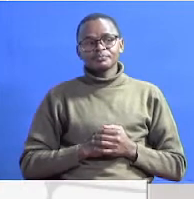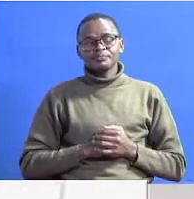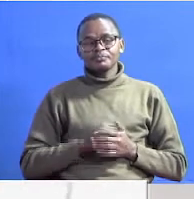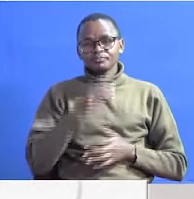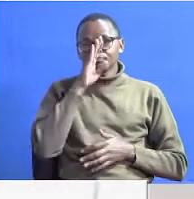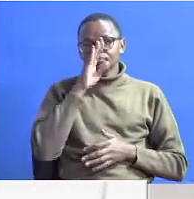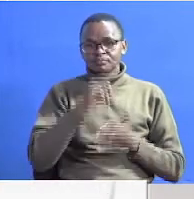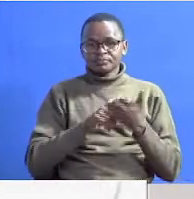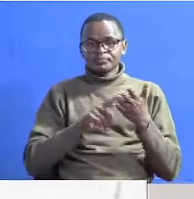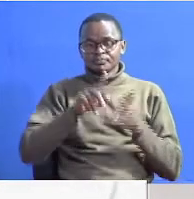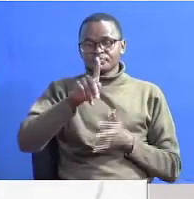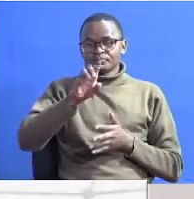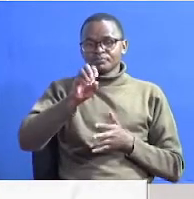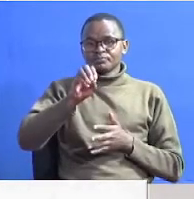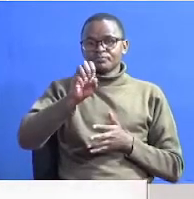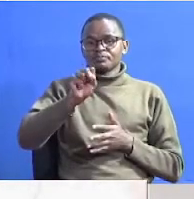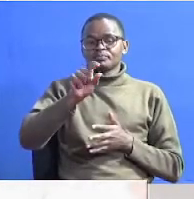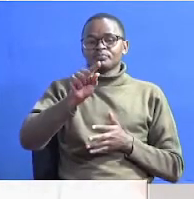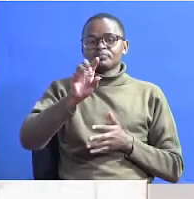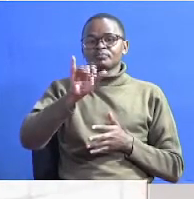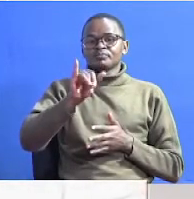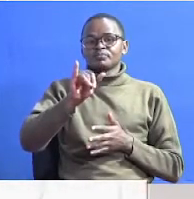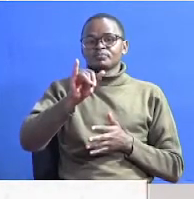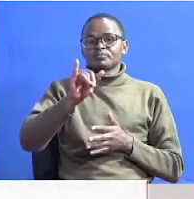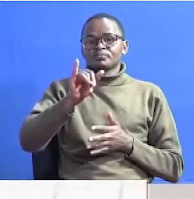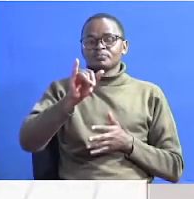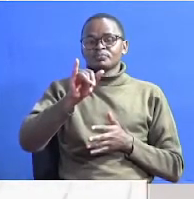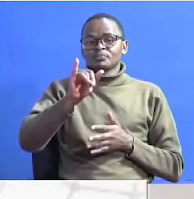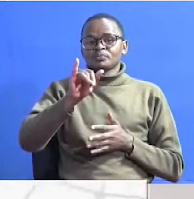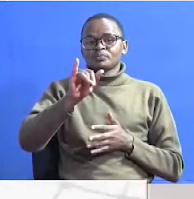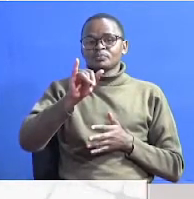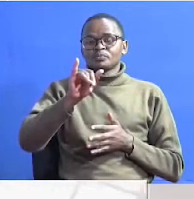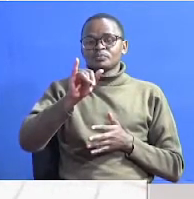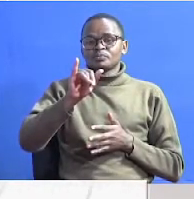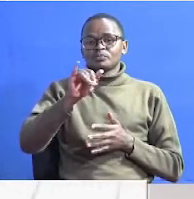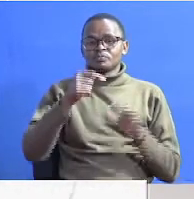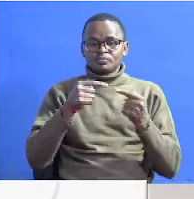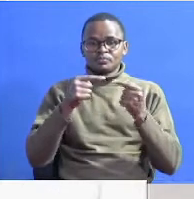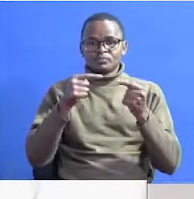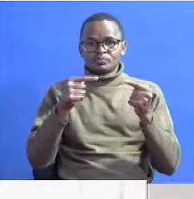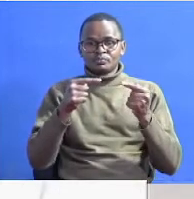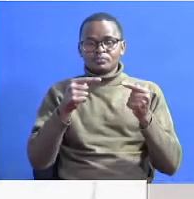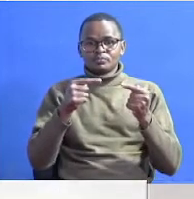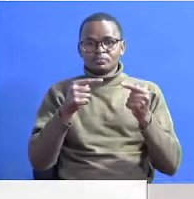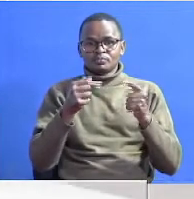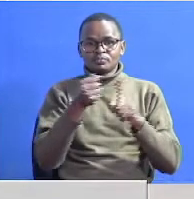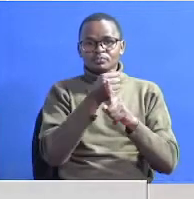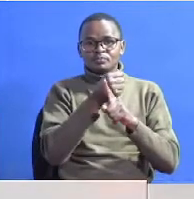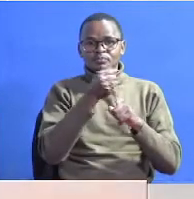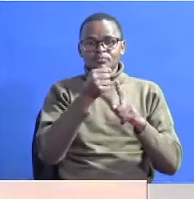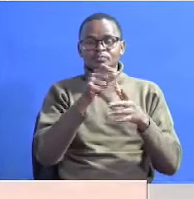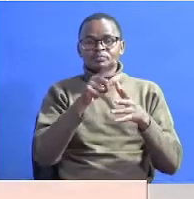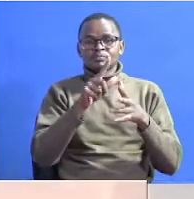from what Kosgei has said, that during the campaigns, the opponents were using a tactic of,